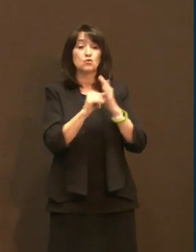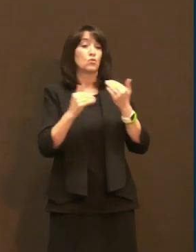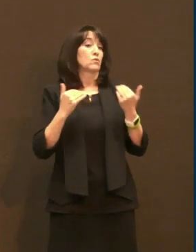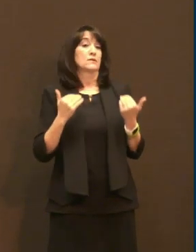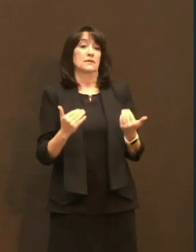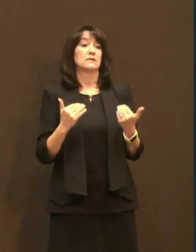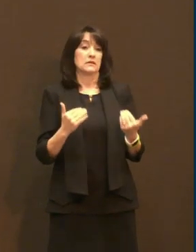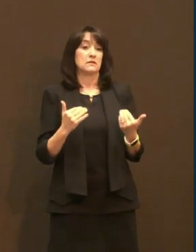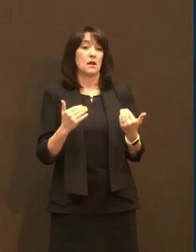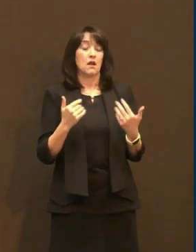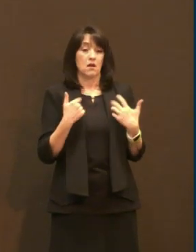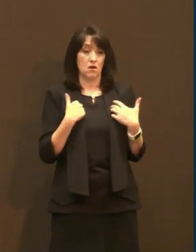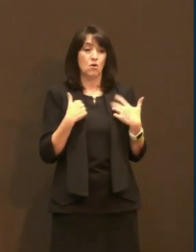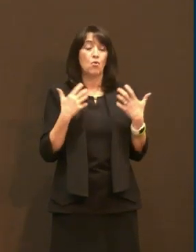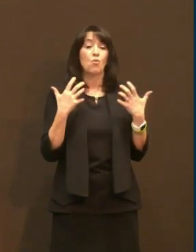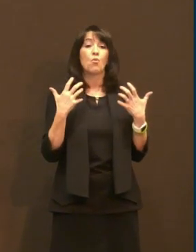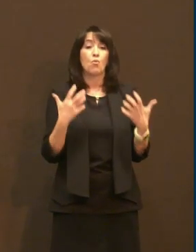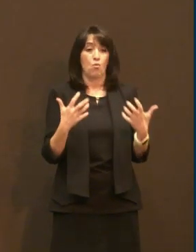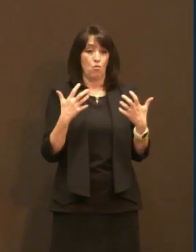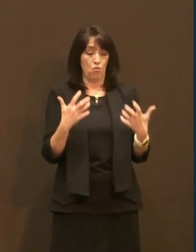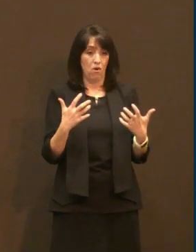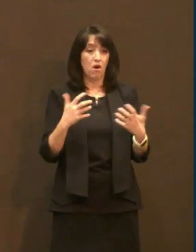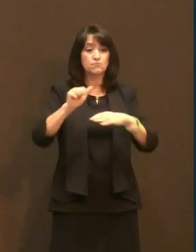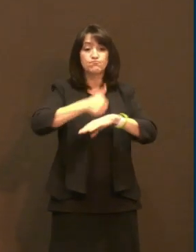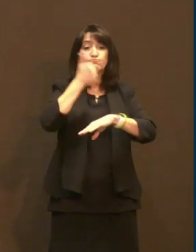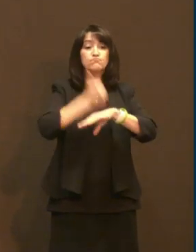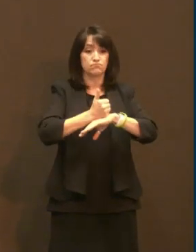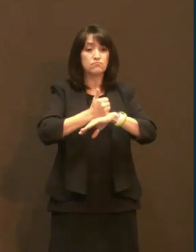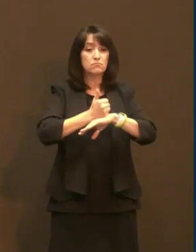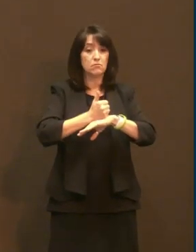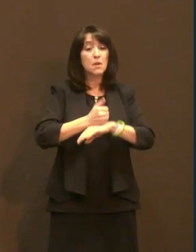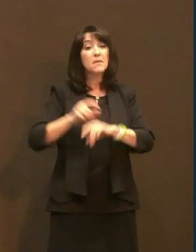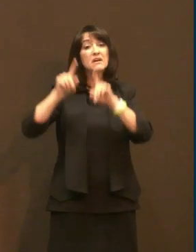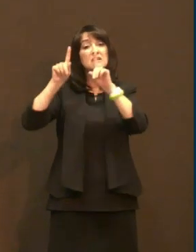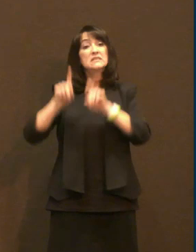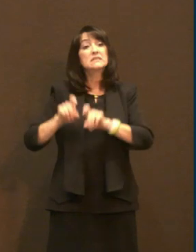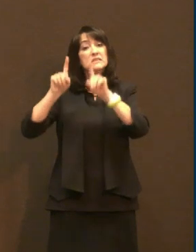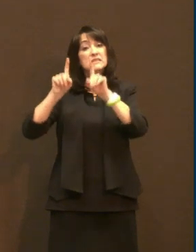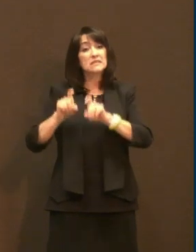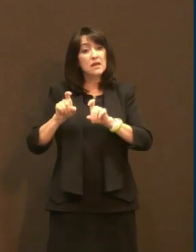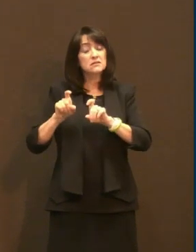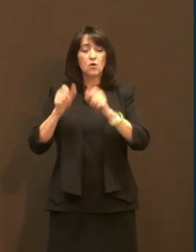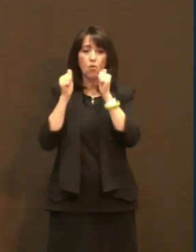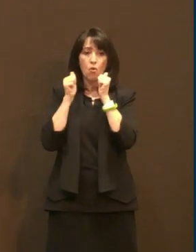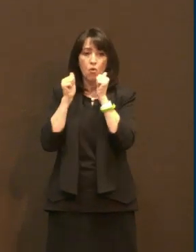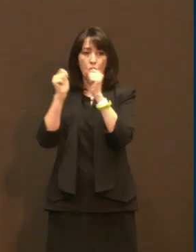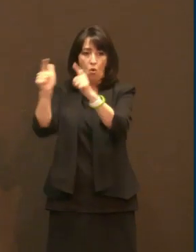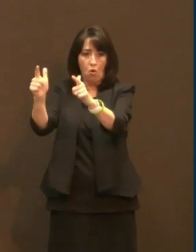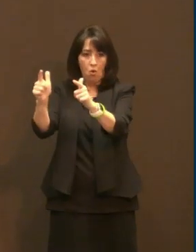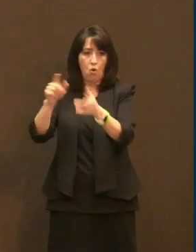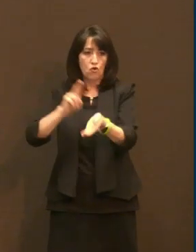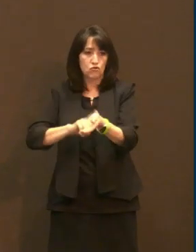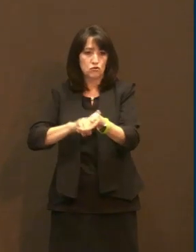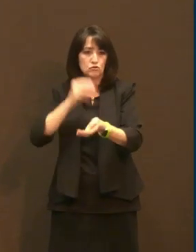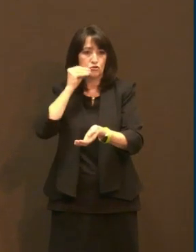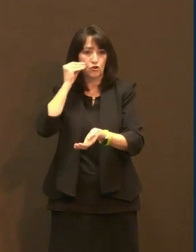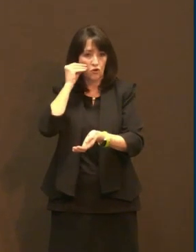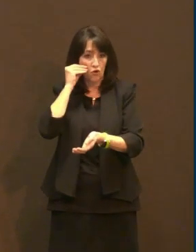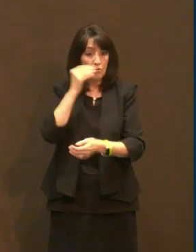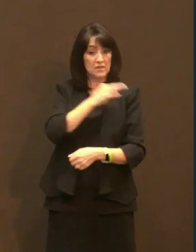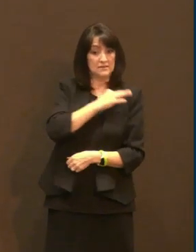testing across our long-term care facilities. The plan is to test all residents and staff who